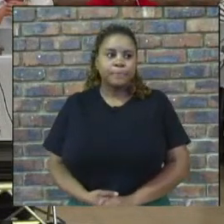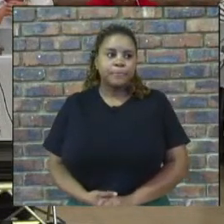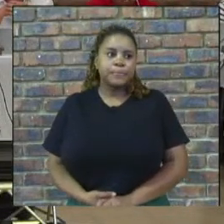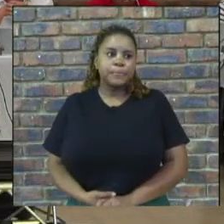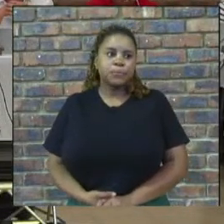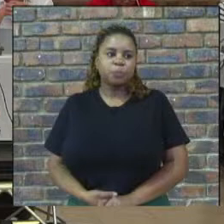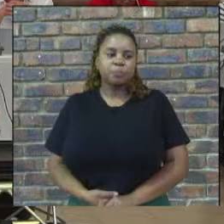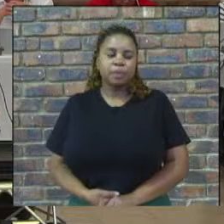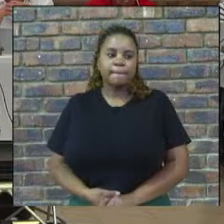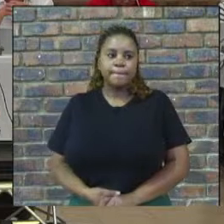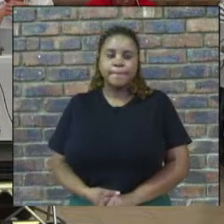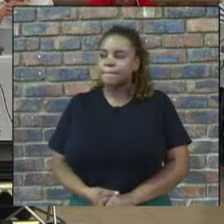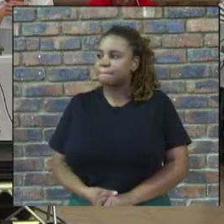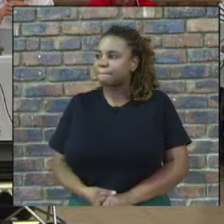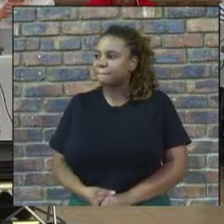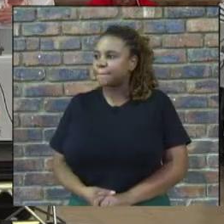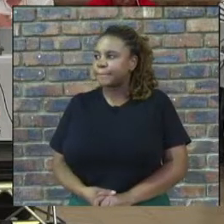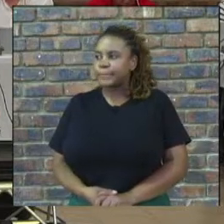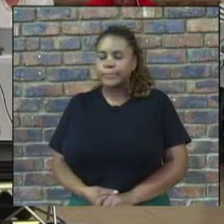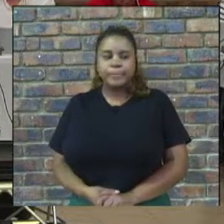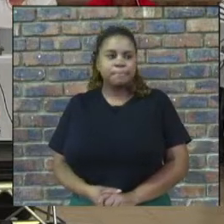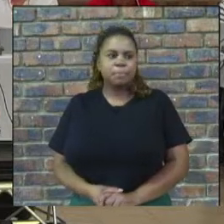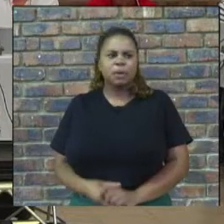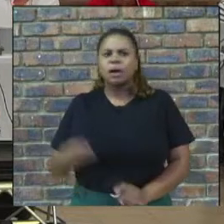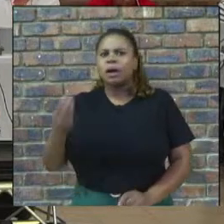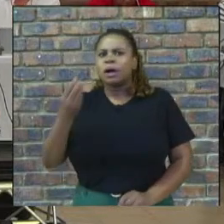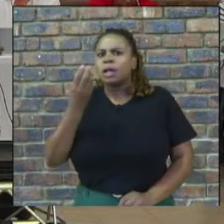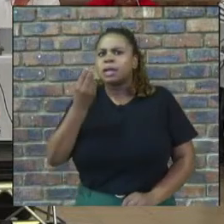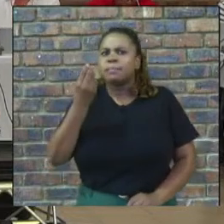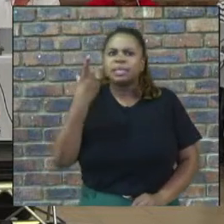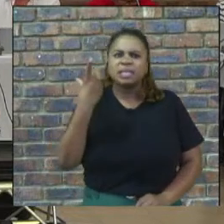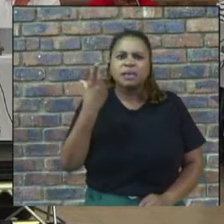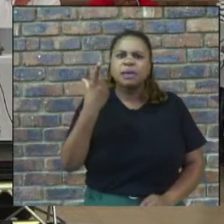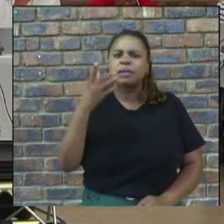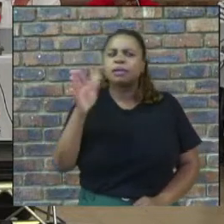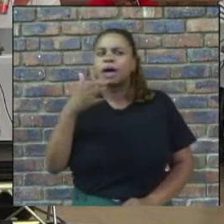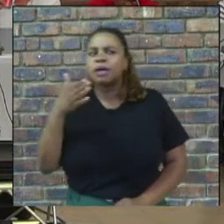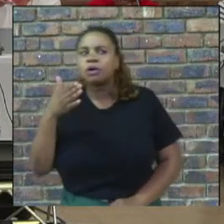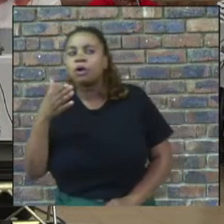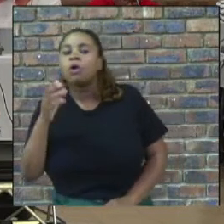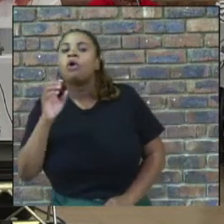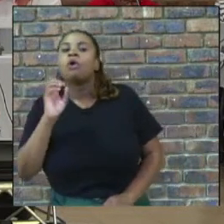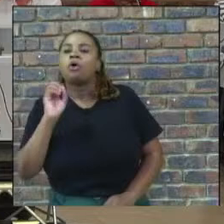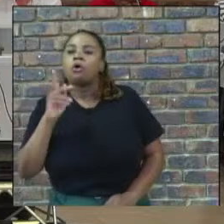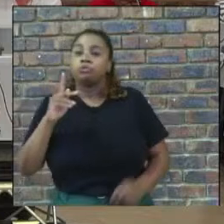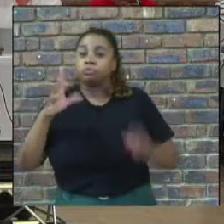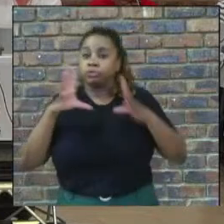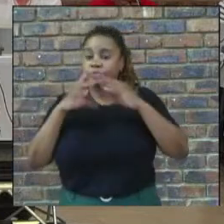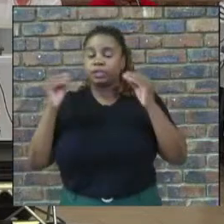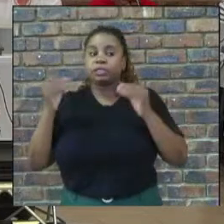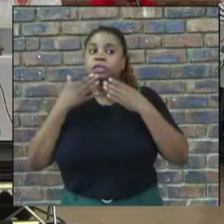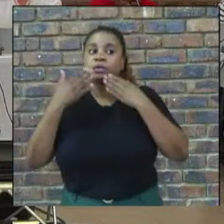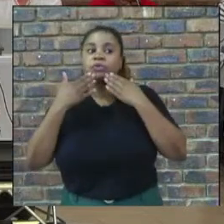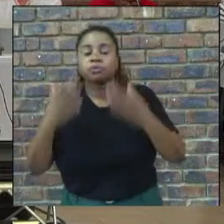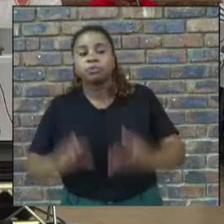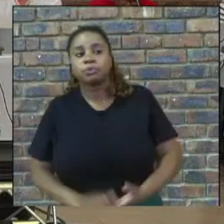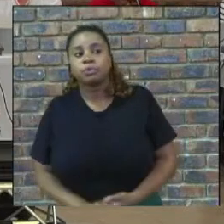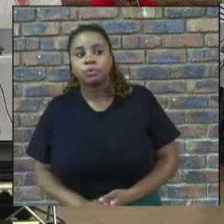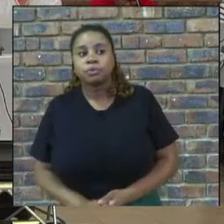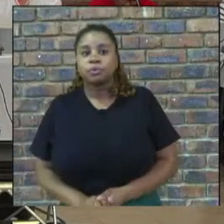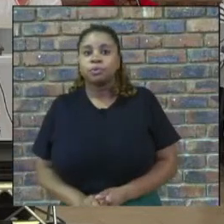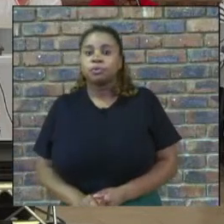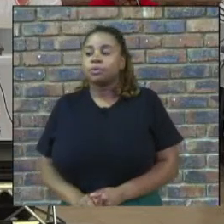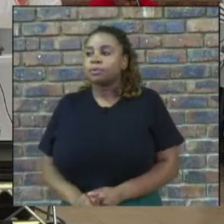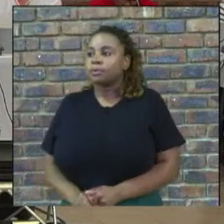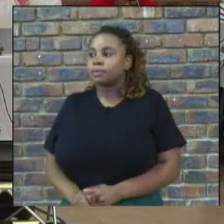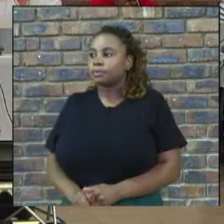Yeah, una number 7. Or Ferit. All right, thank you very much. I get a rala Mexican wave.